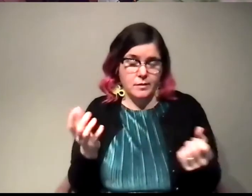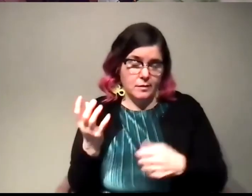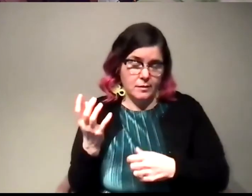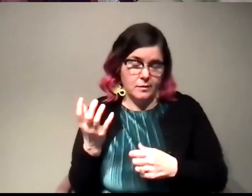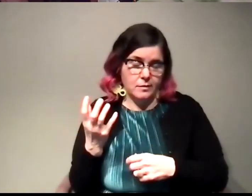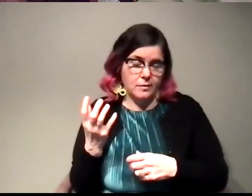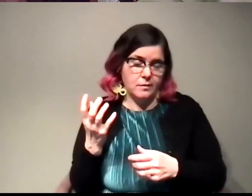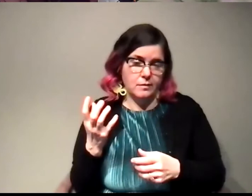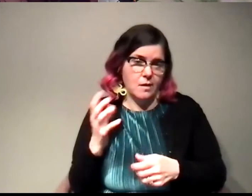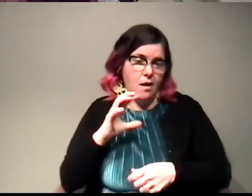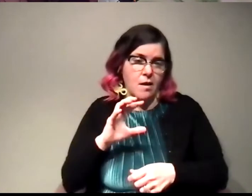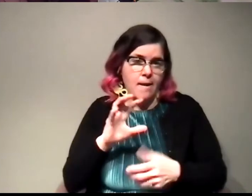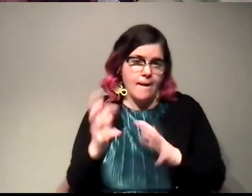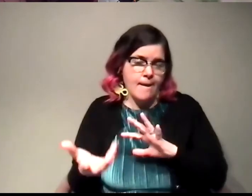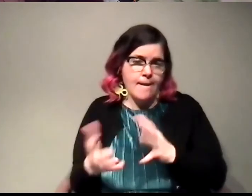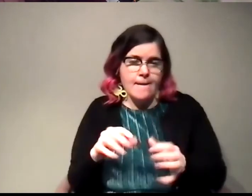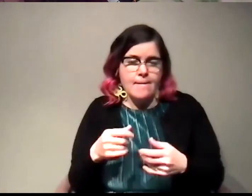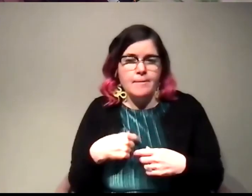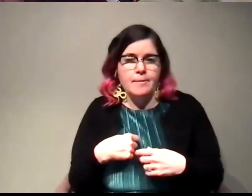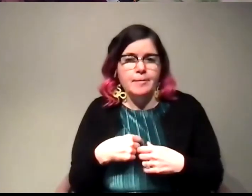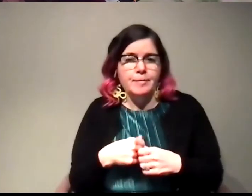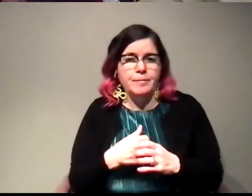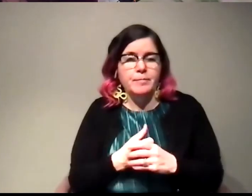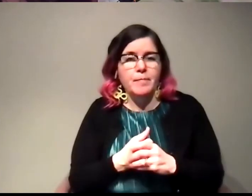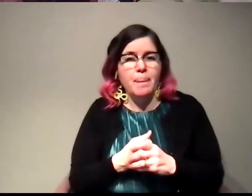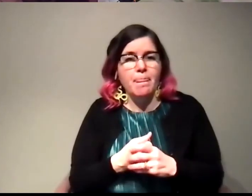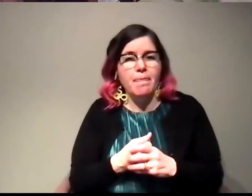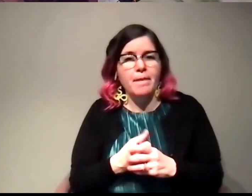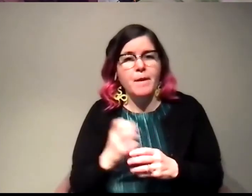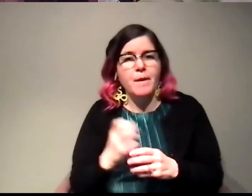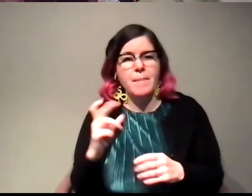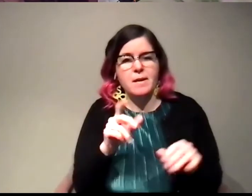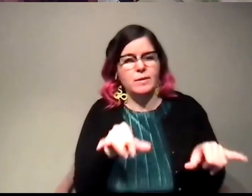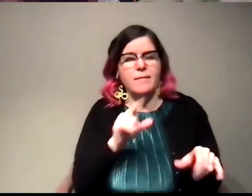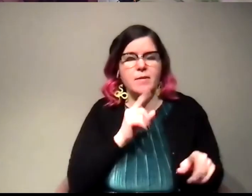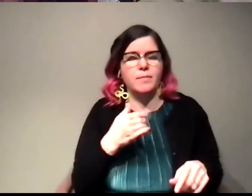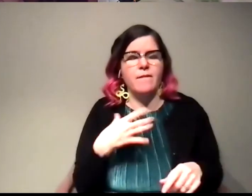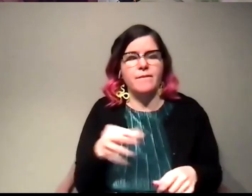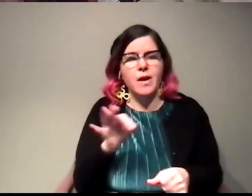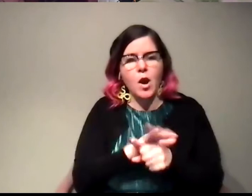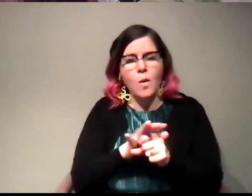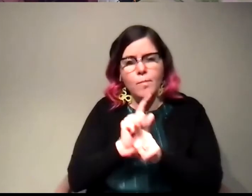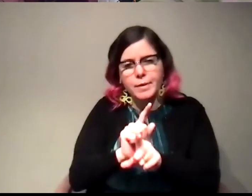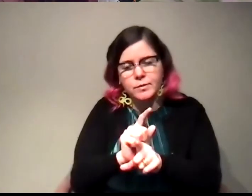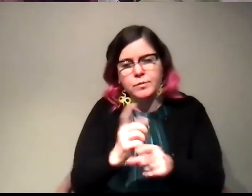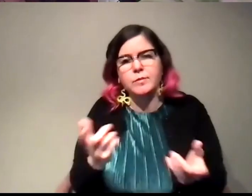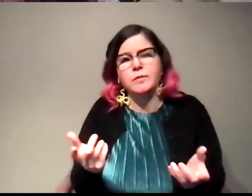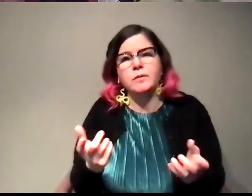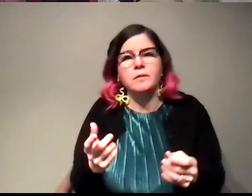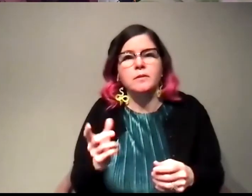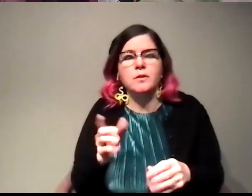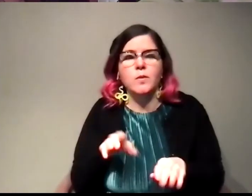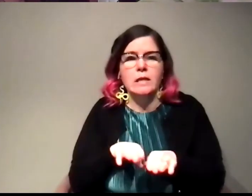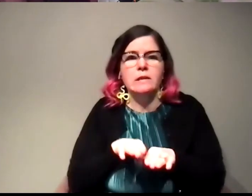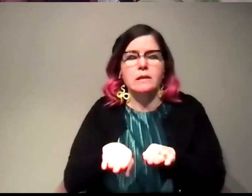that. I would say it's kind of just back to the same answer I gave before. Find local mentors who can, you know, you can get your foot in the door